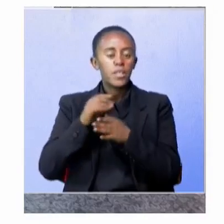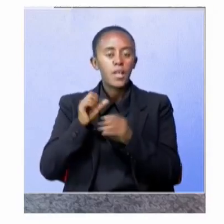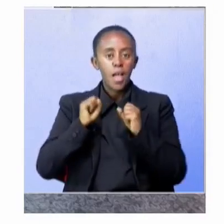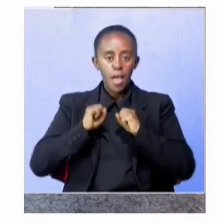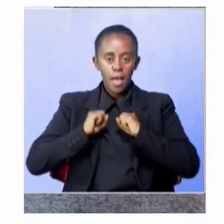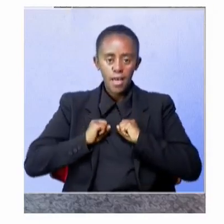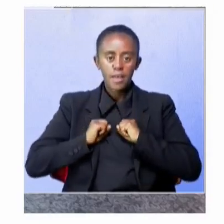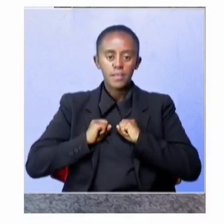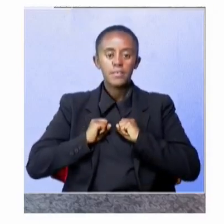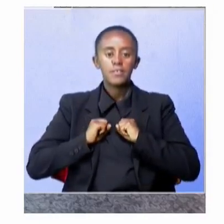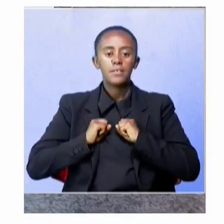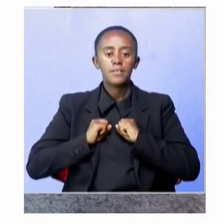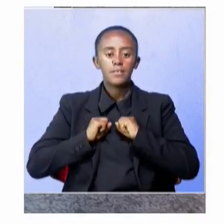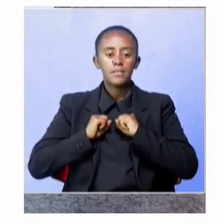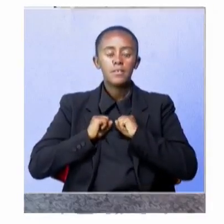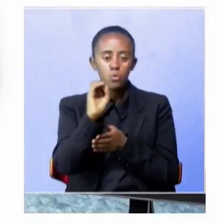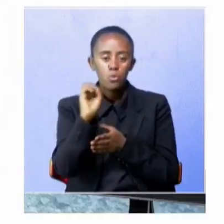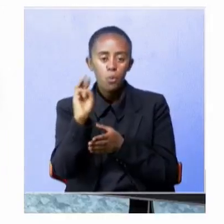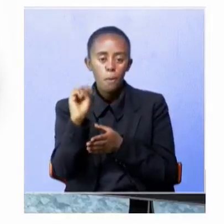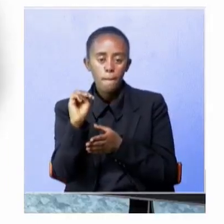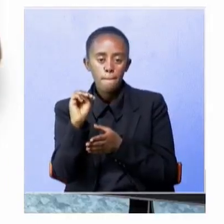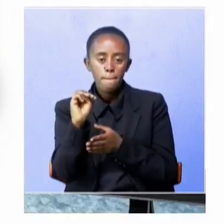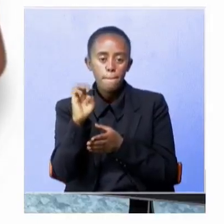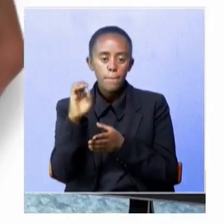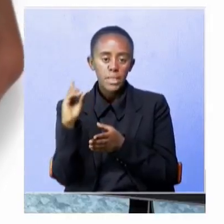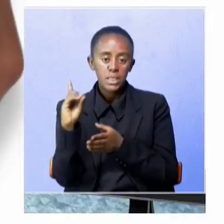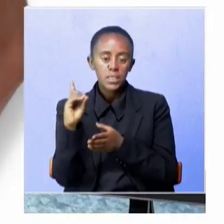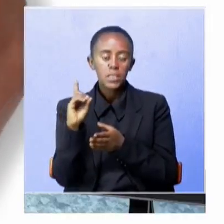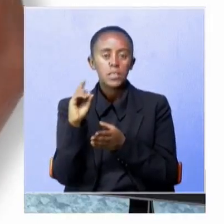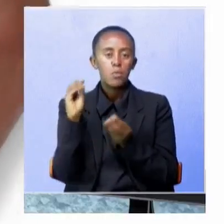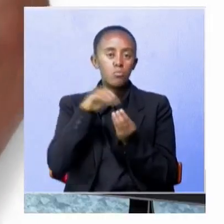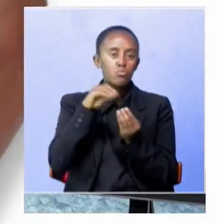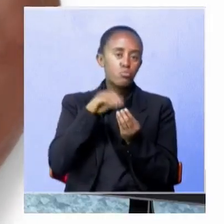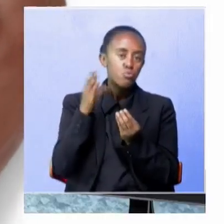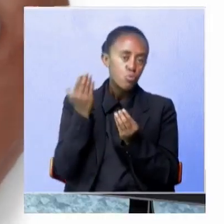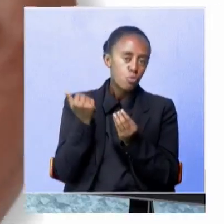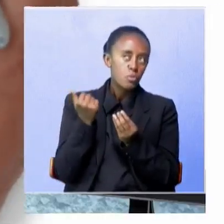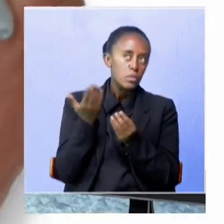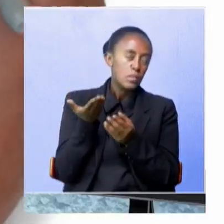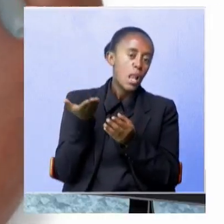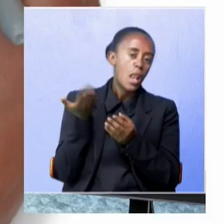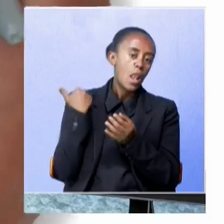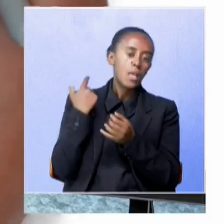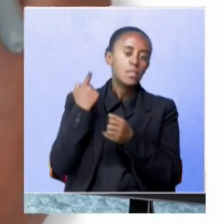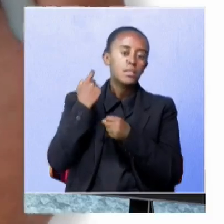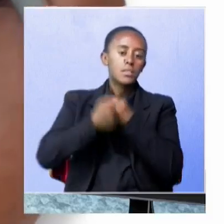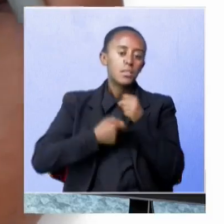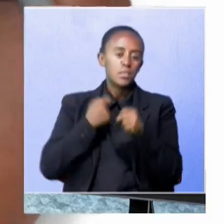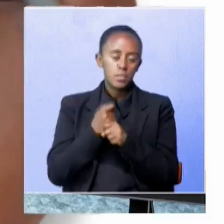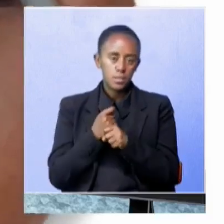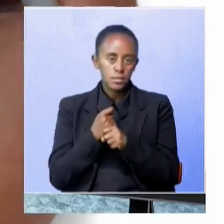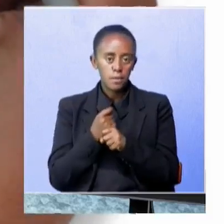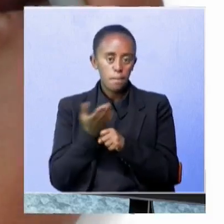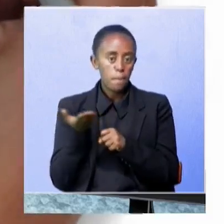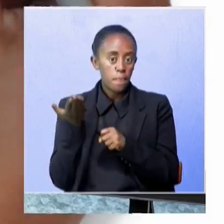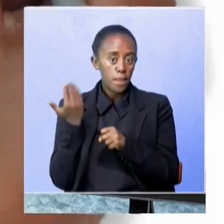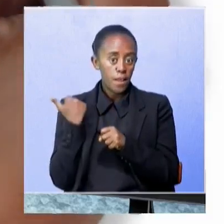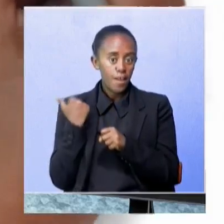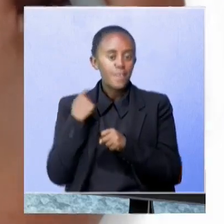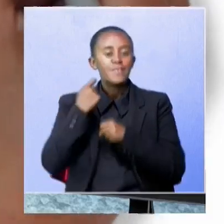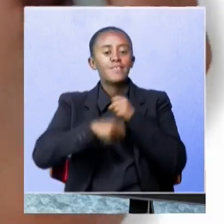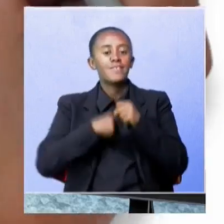has boomed in the last year. The last